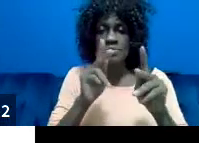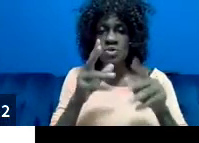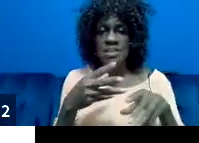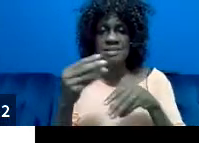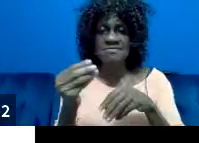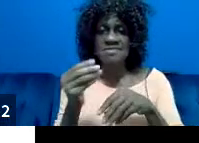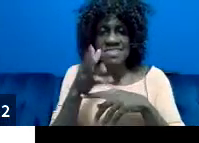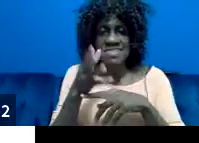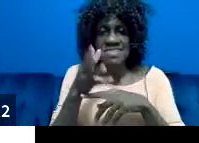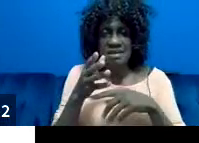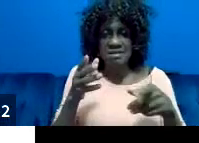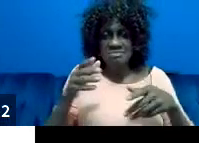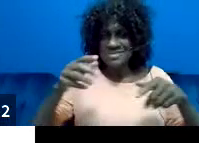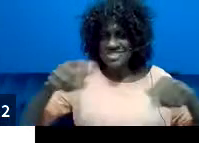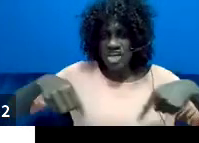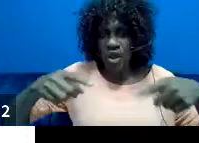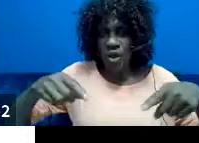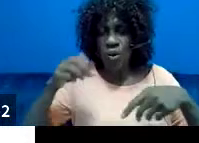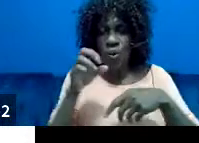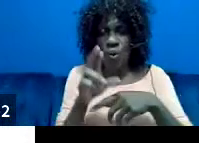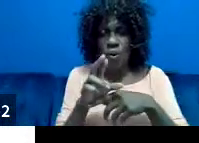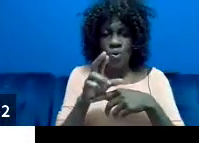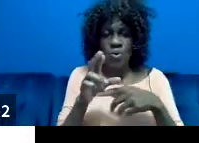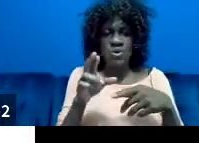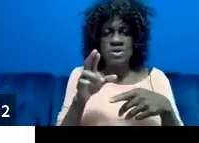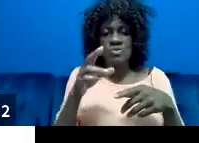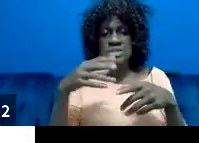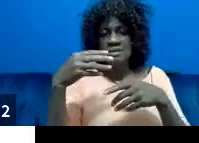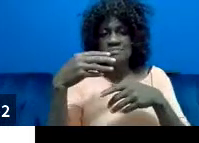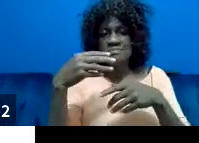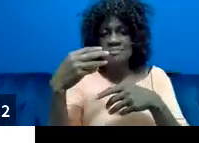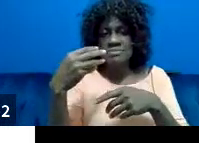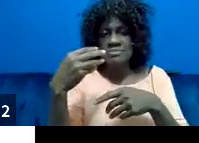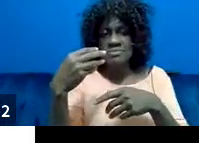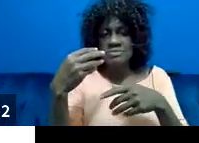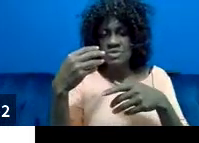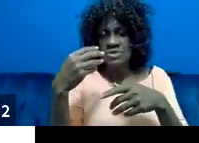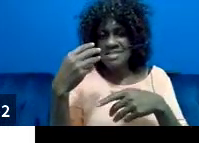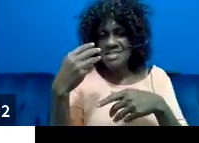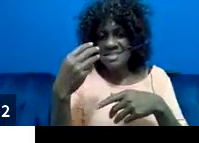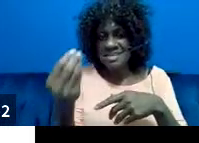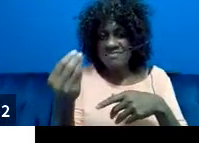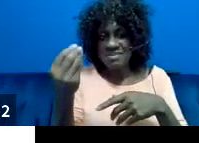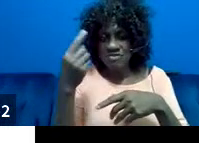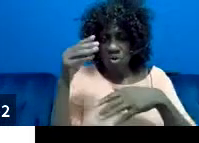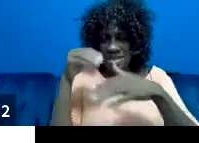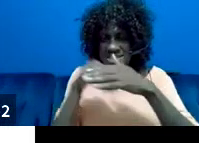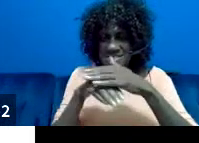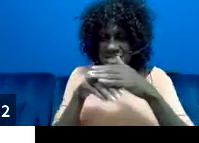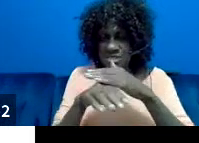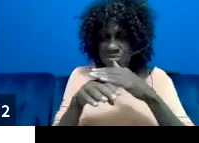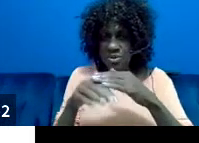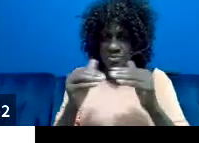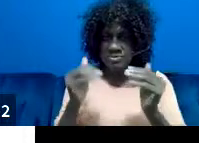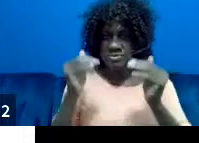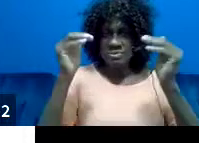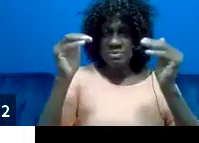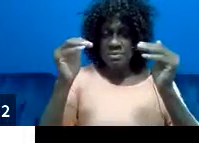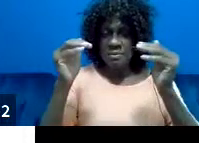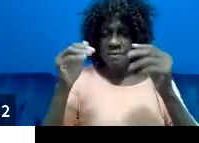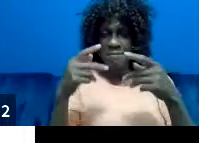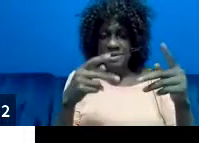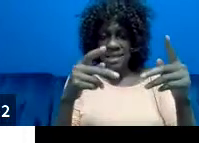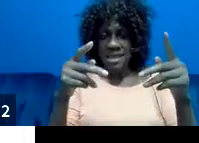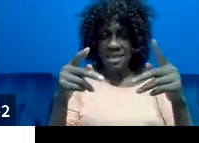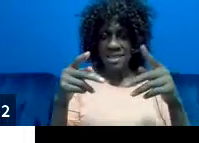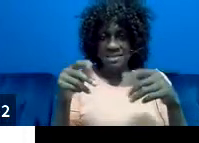their mobility devices and where they're exiting from the accessible elevated play components, and